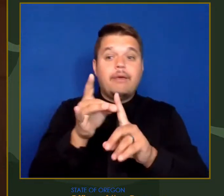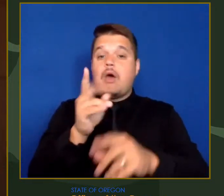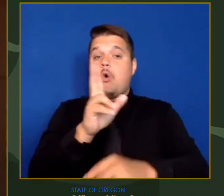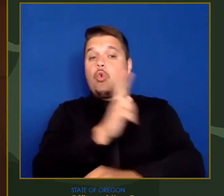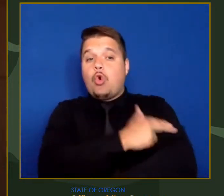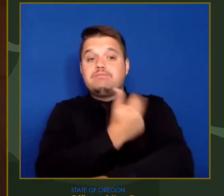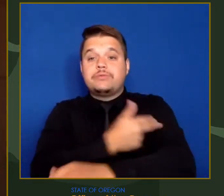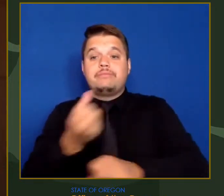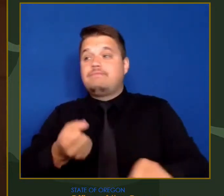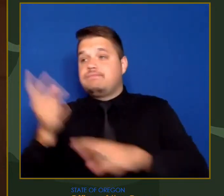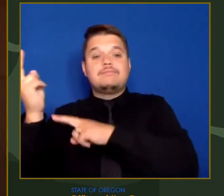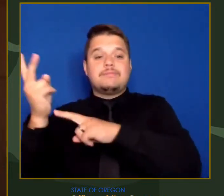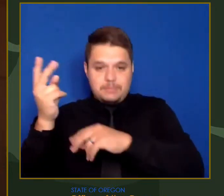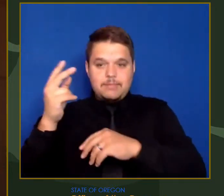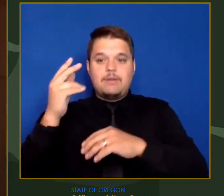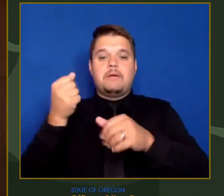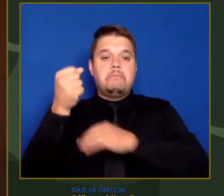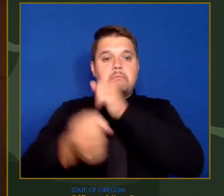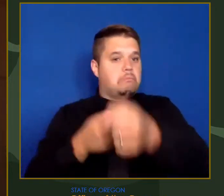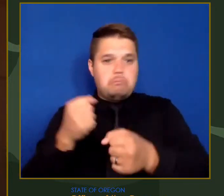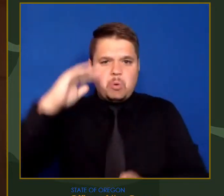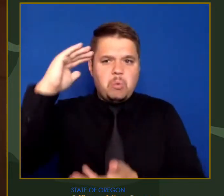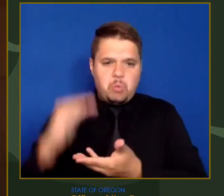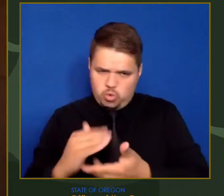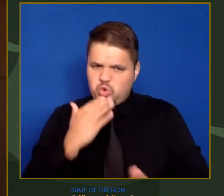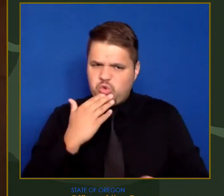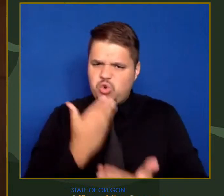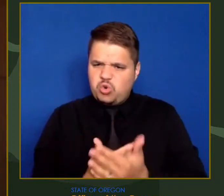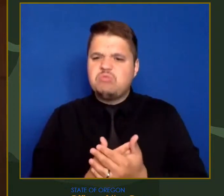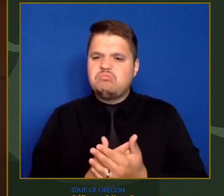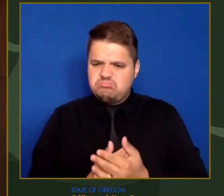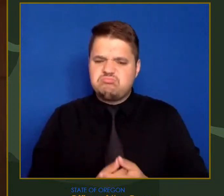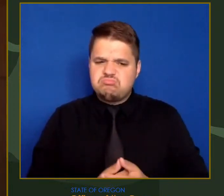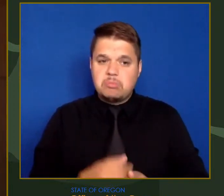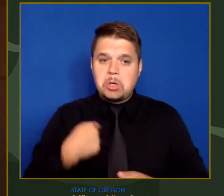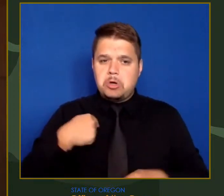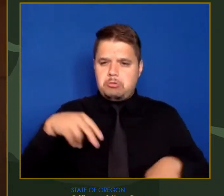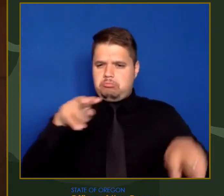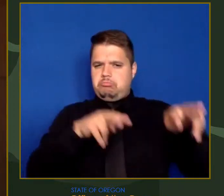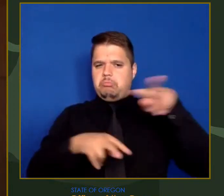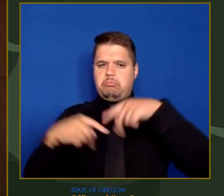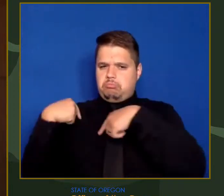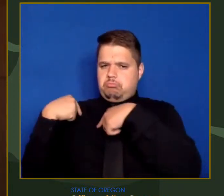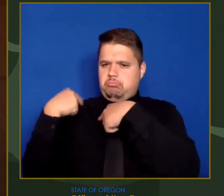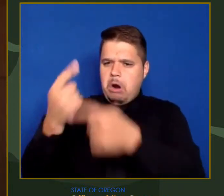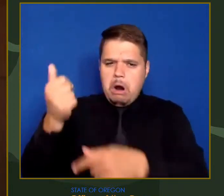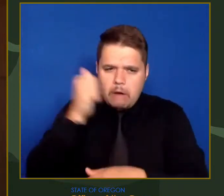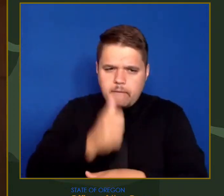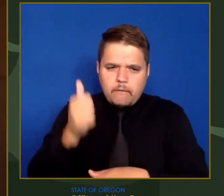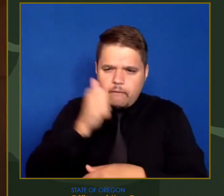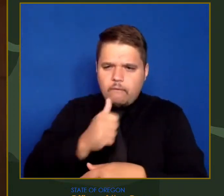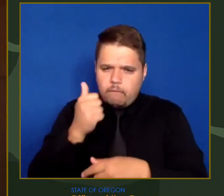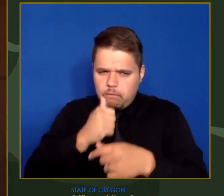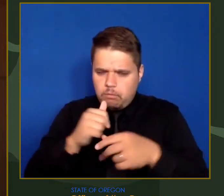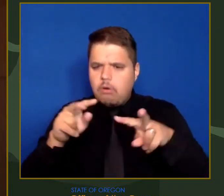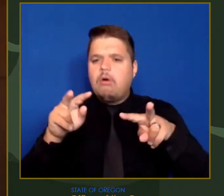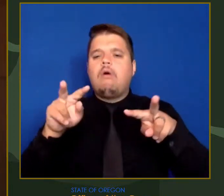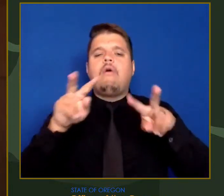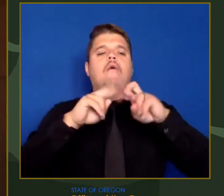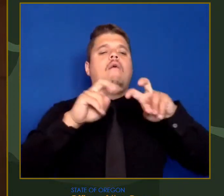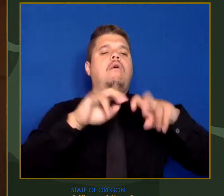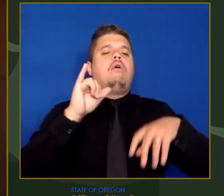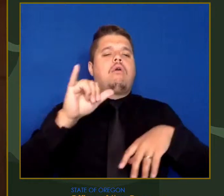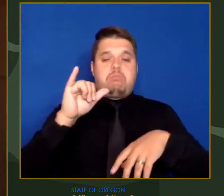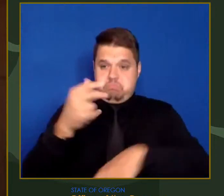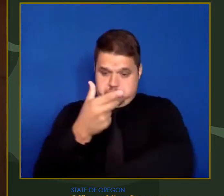day we learn more about how effective these vaccines are in protecting against COVID-19. It's really